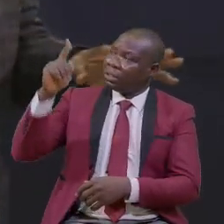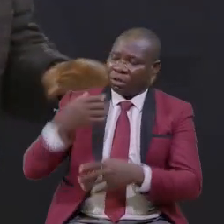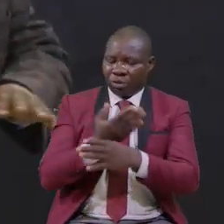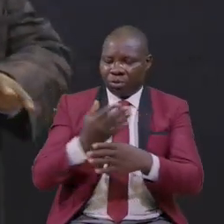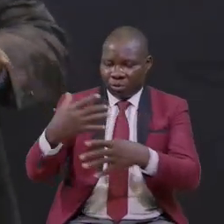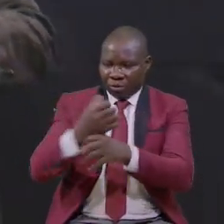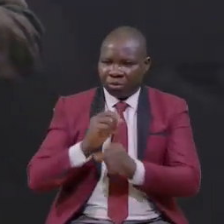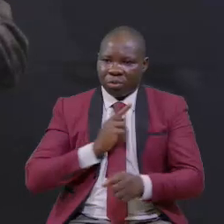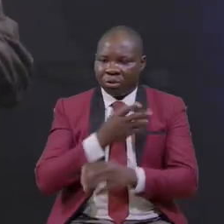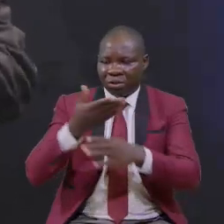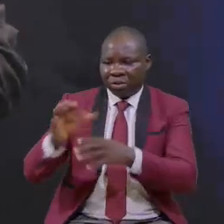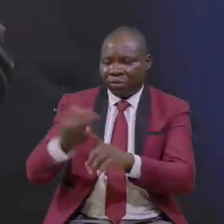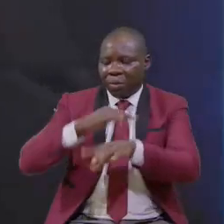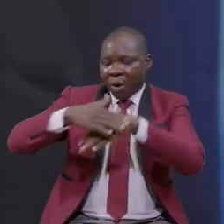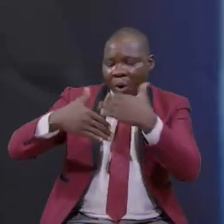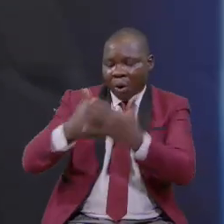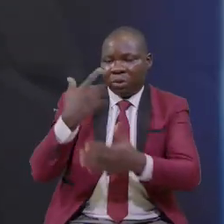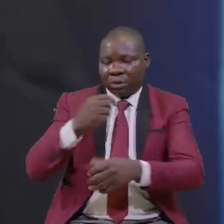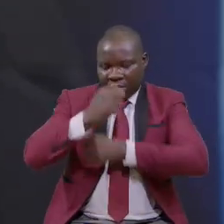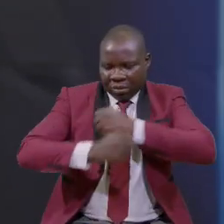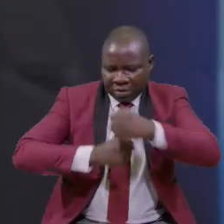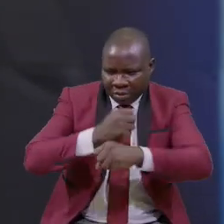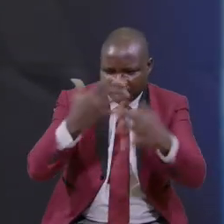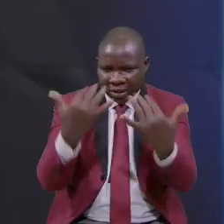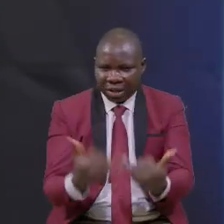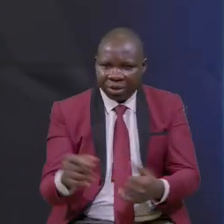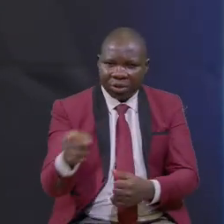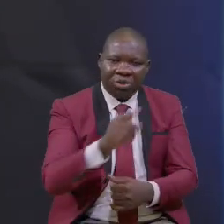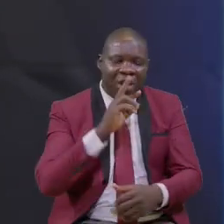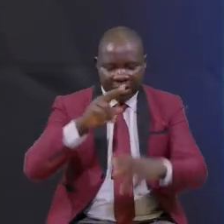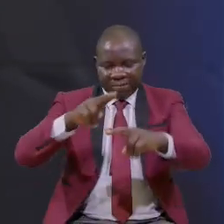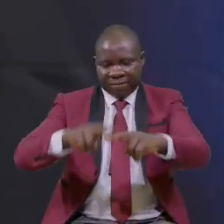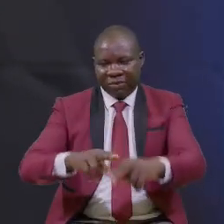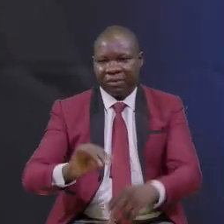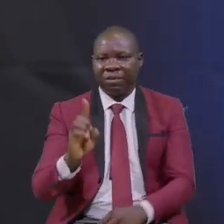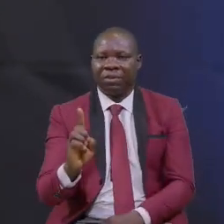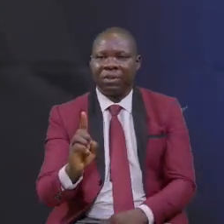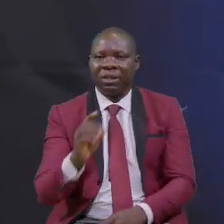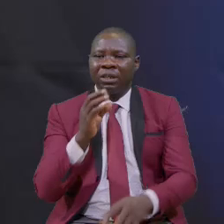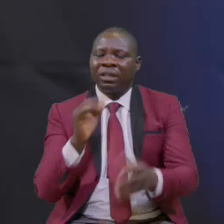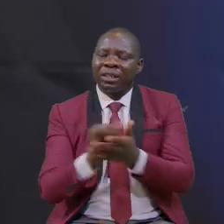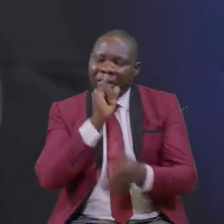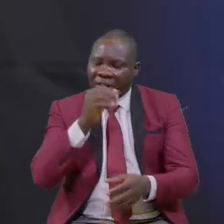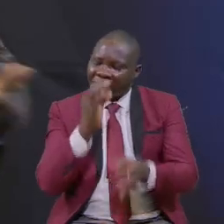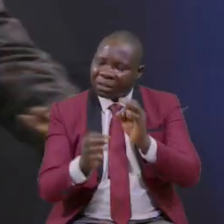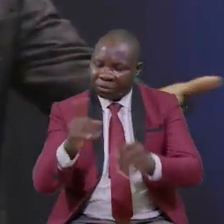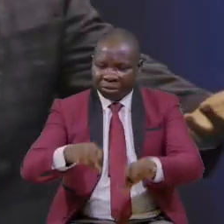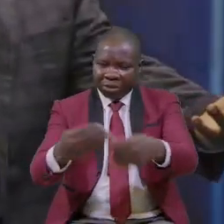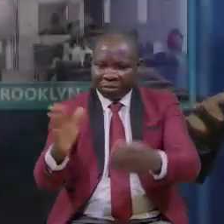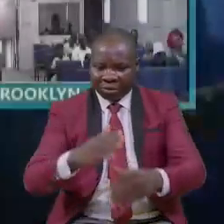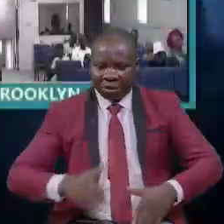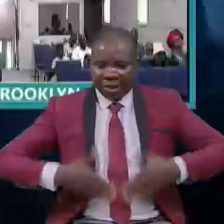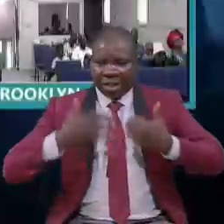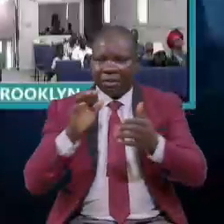the suffering. And now you are seated. That's if you give your life to Christ. That's if you